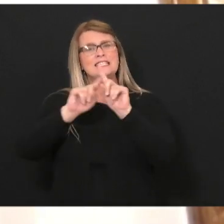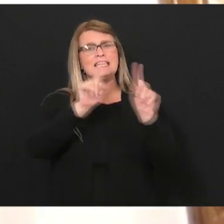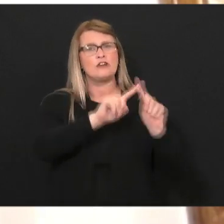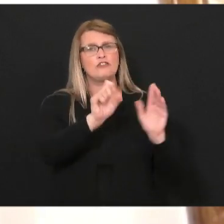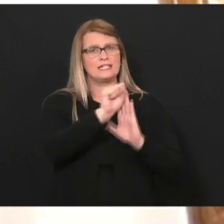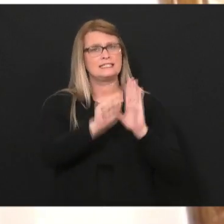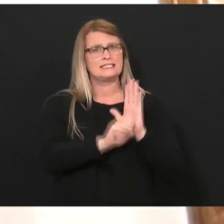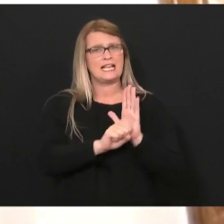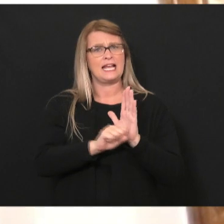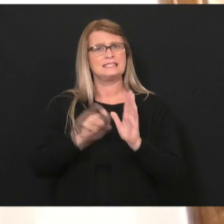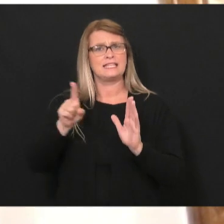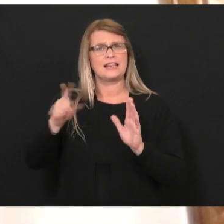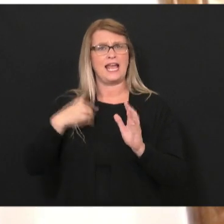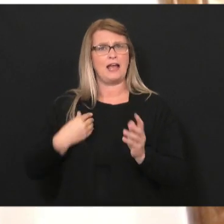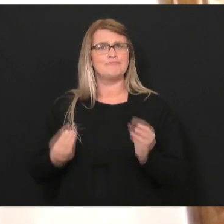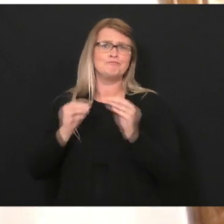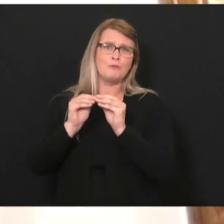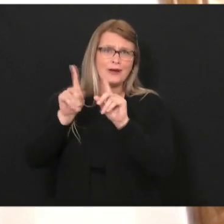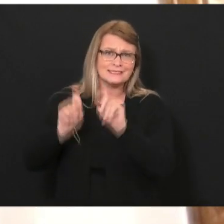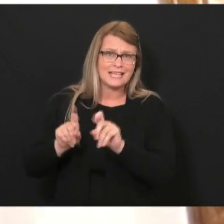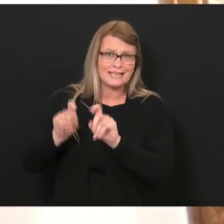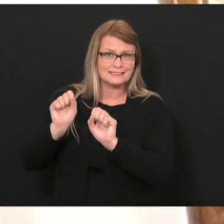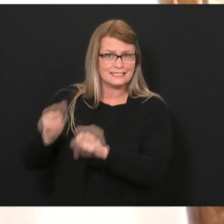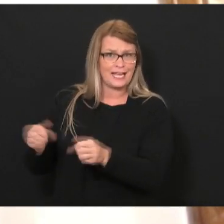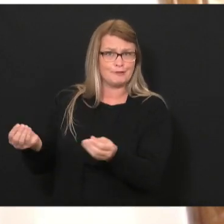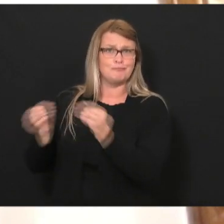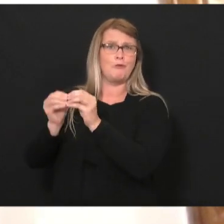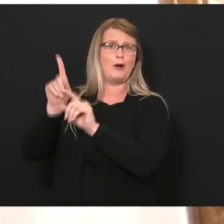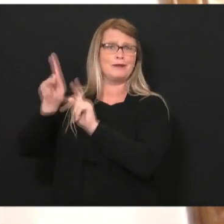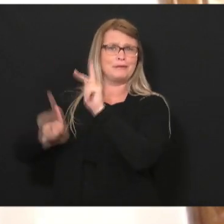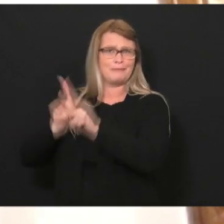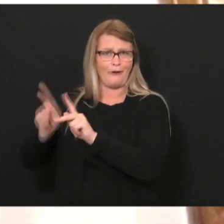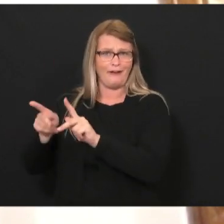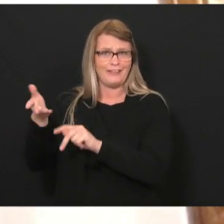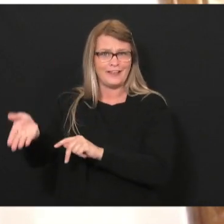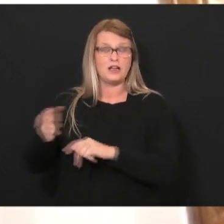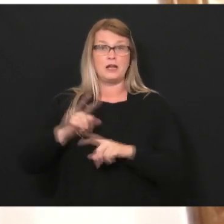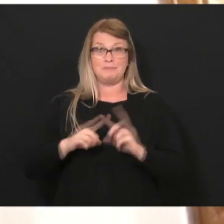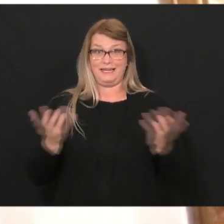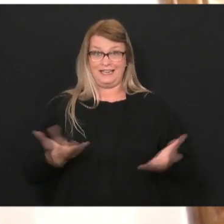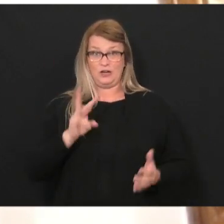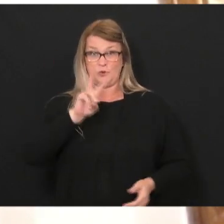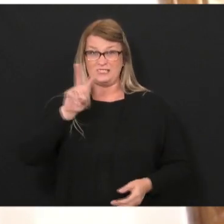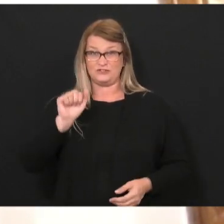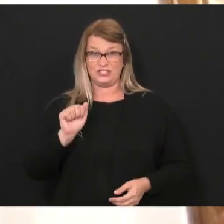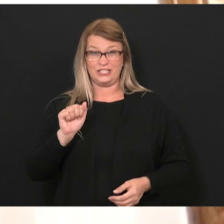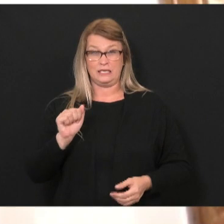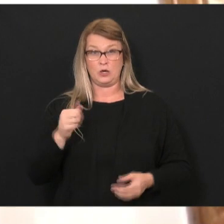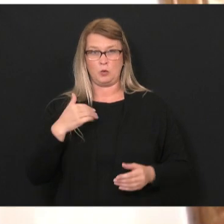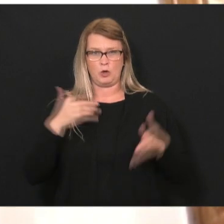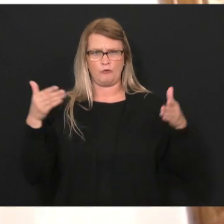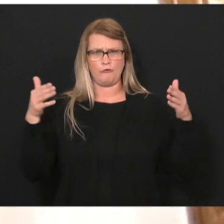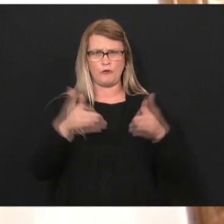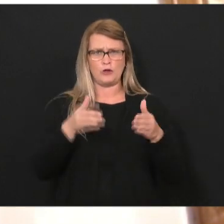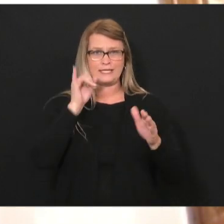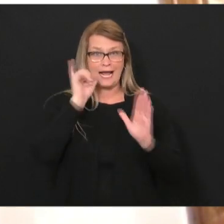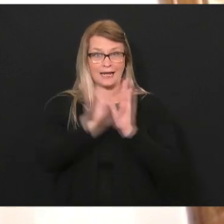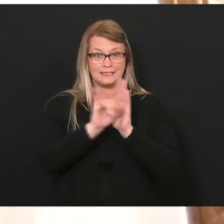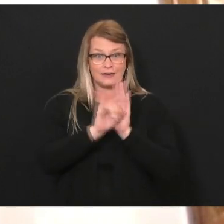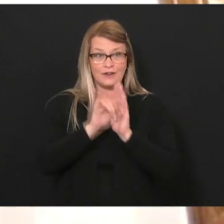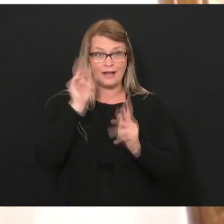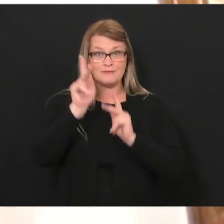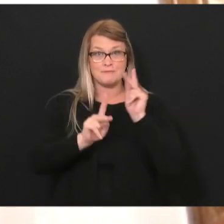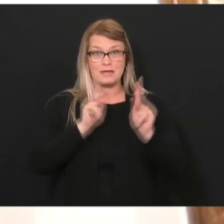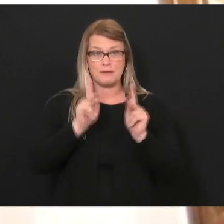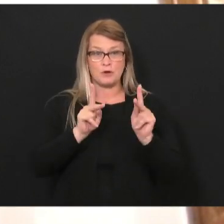different capacities to test, but we have very consistently in West Virginia been focused on trying to identify the